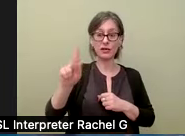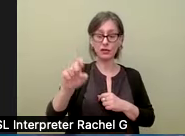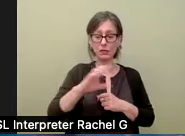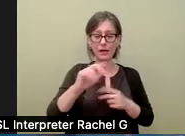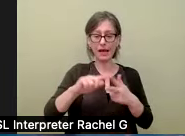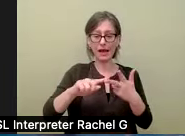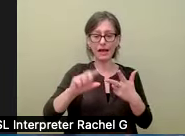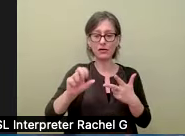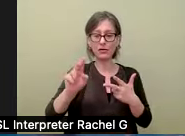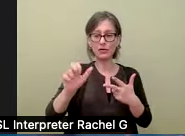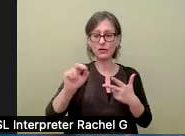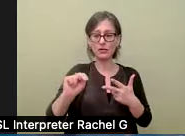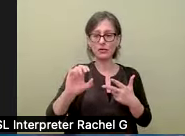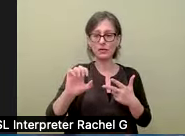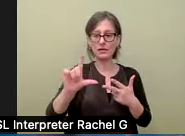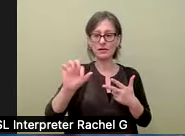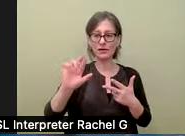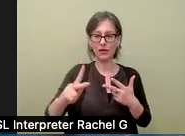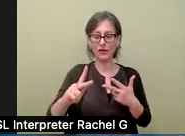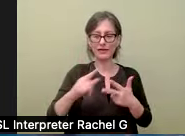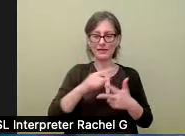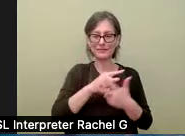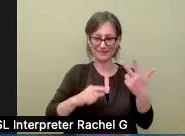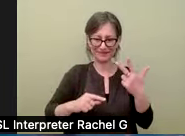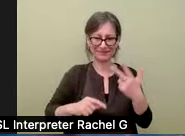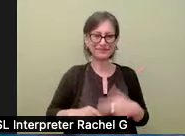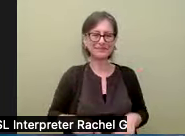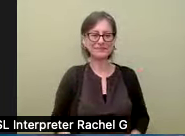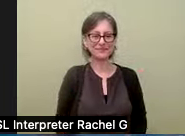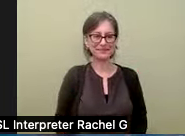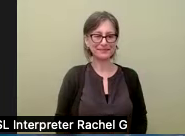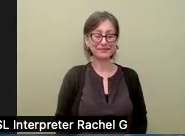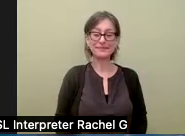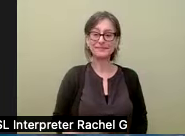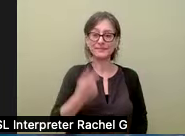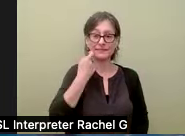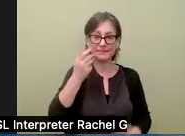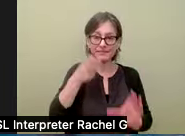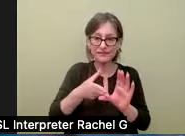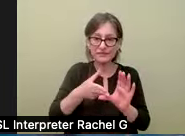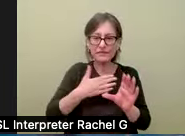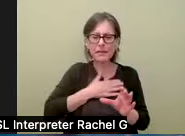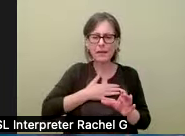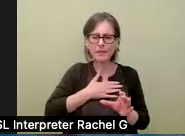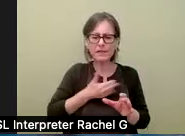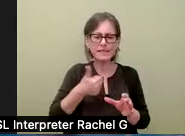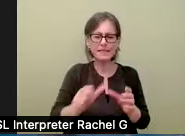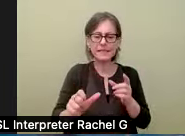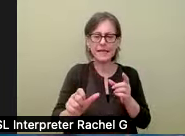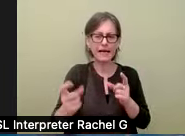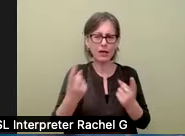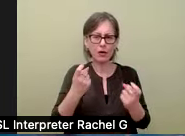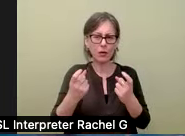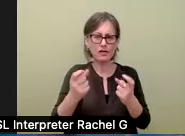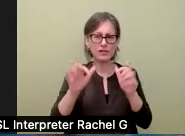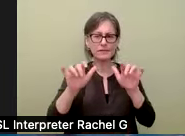from City and County of San Francisco. If you just joined again, please put questions that you might have into the